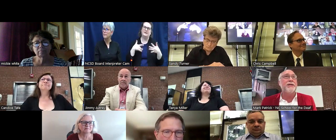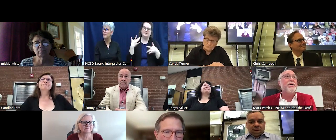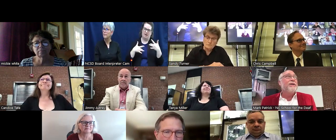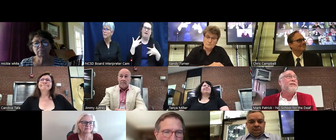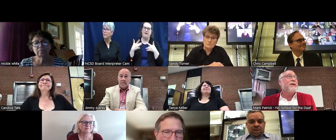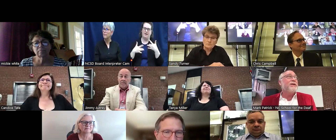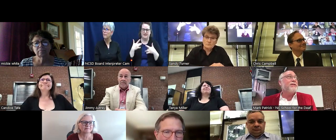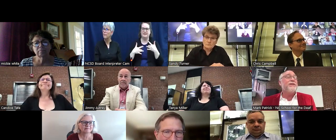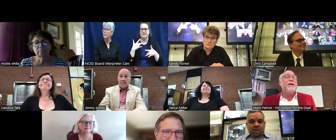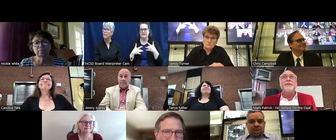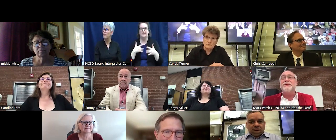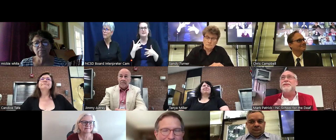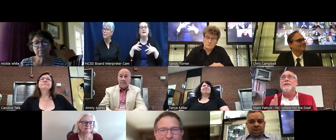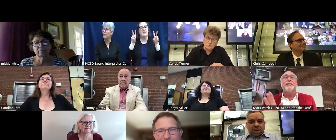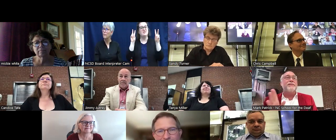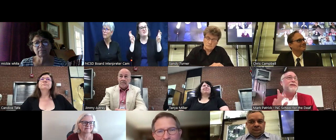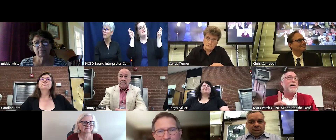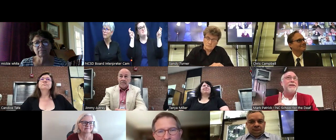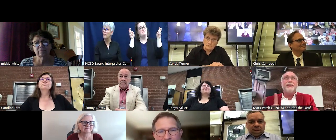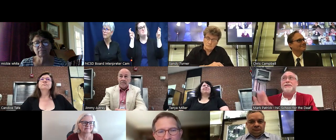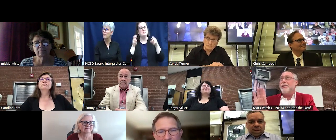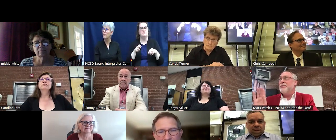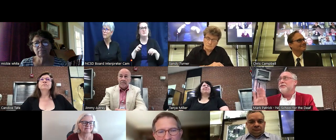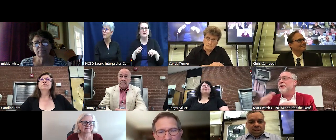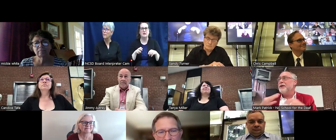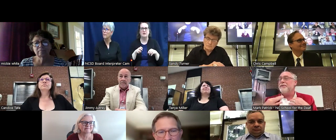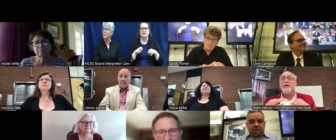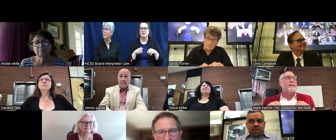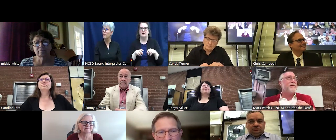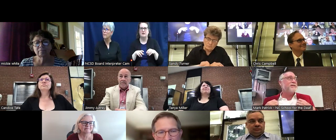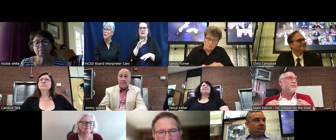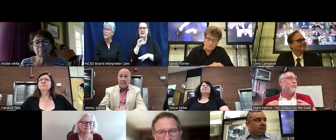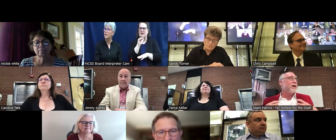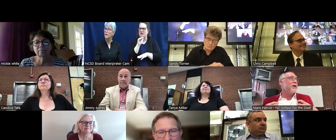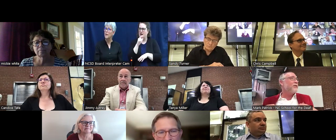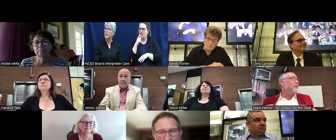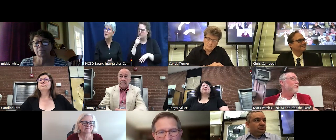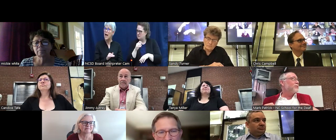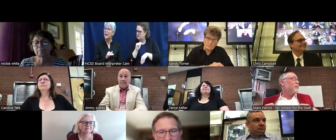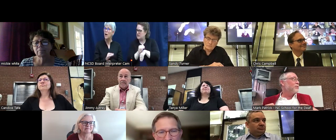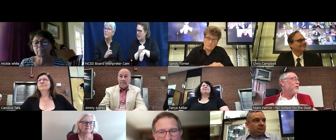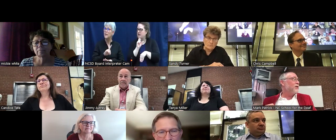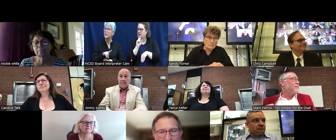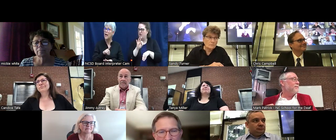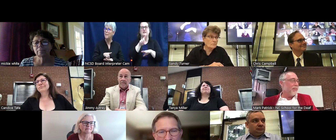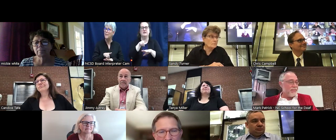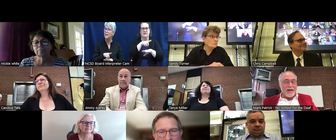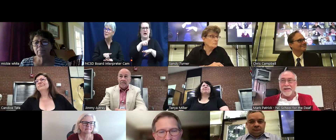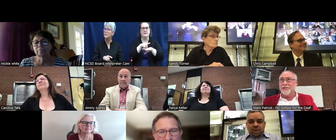and the theme is the night of the diamond, and they asked us to wear